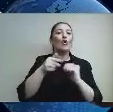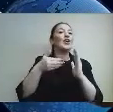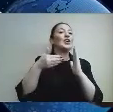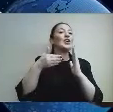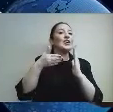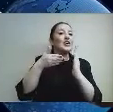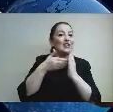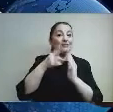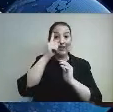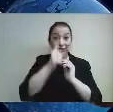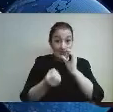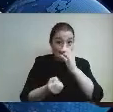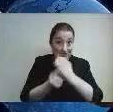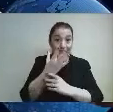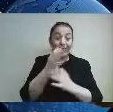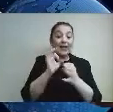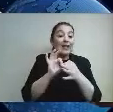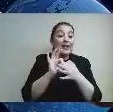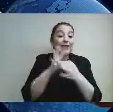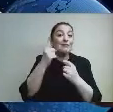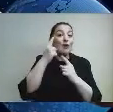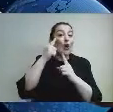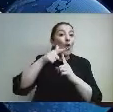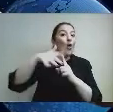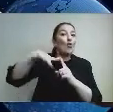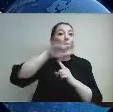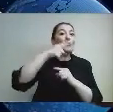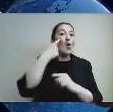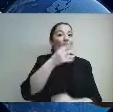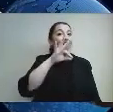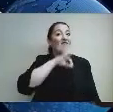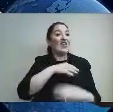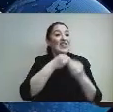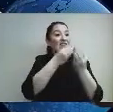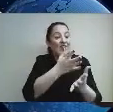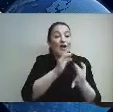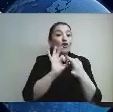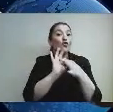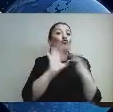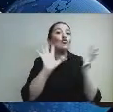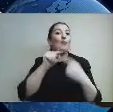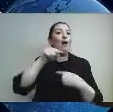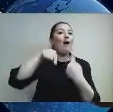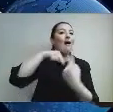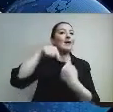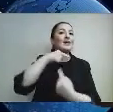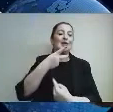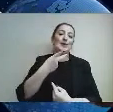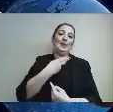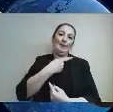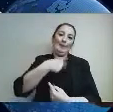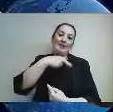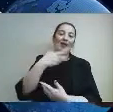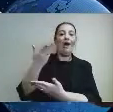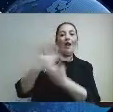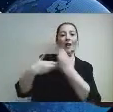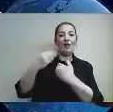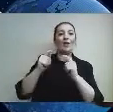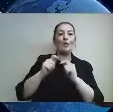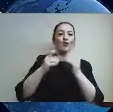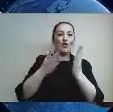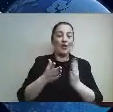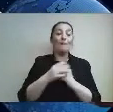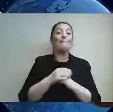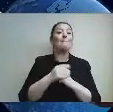enterprise, they're going to talk about what kind of social benefit they sought. And a step back, there is also the theoretical dimension of